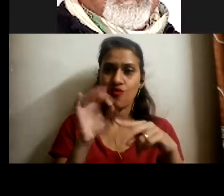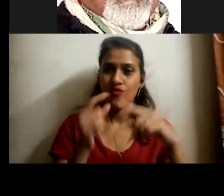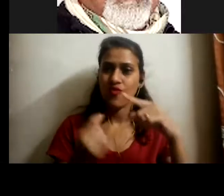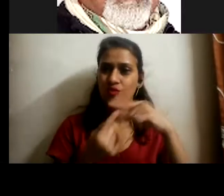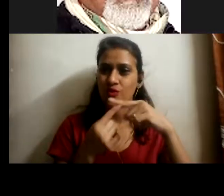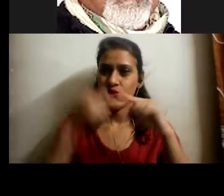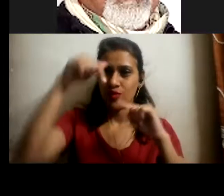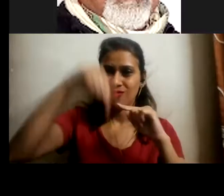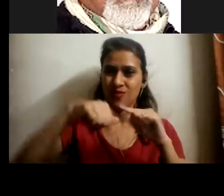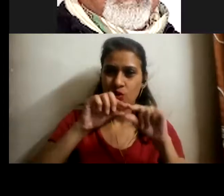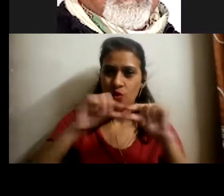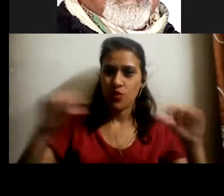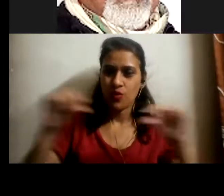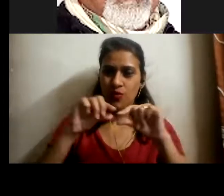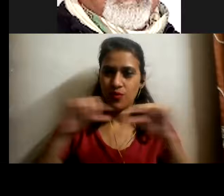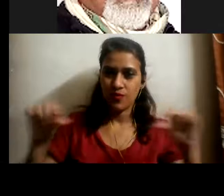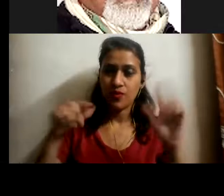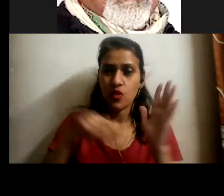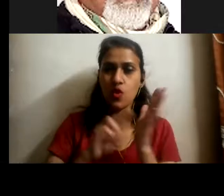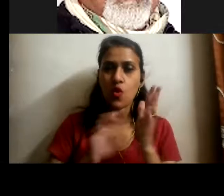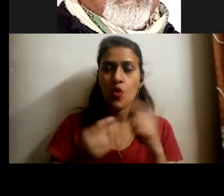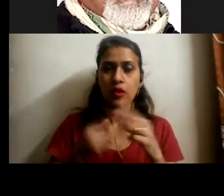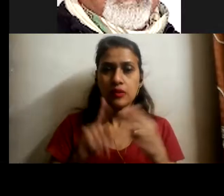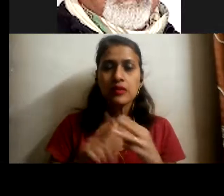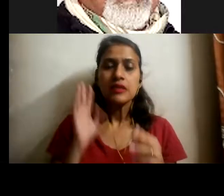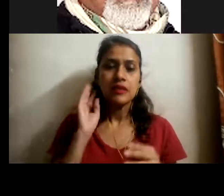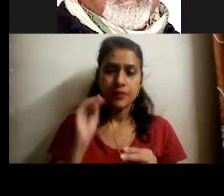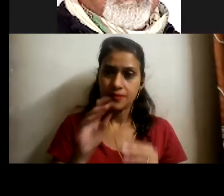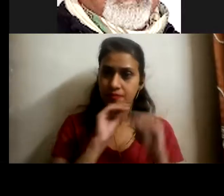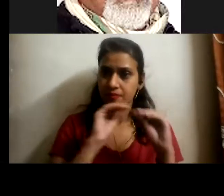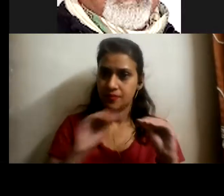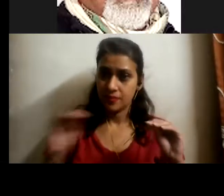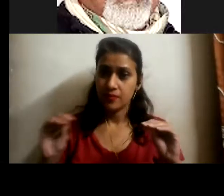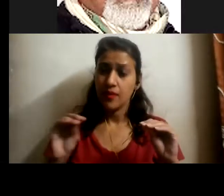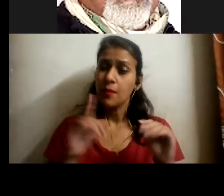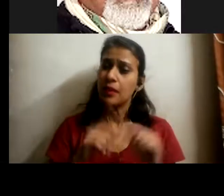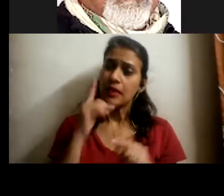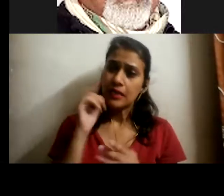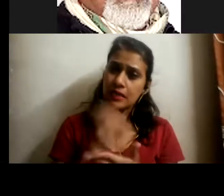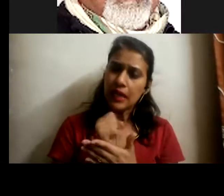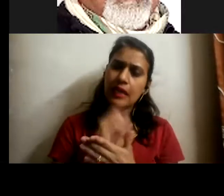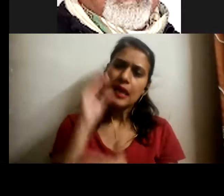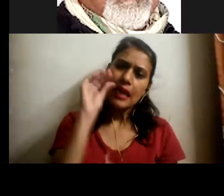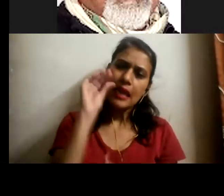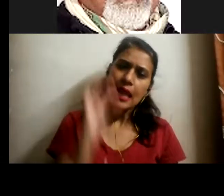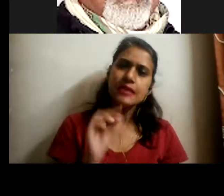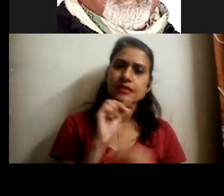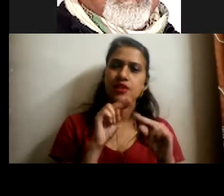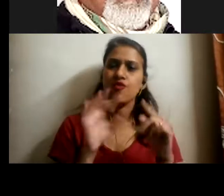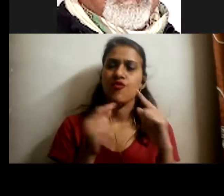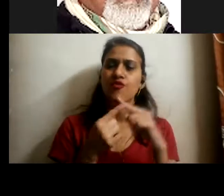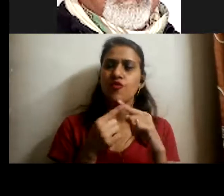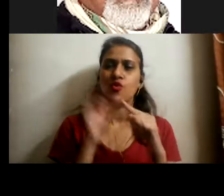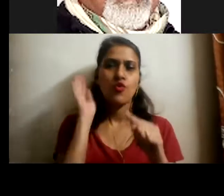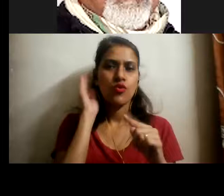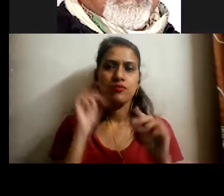writing. Compared to article writing, case commentary will have very minimal footnotes. So here you're supposed to use